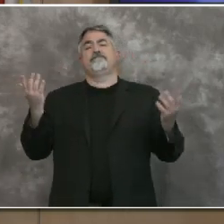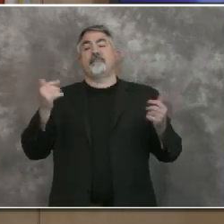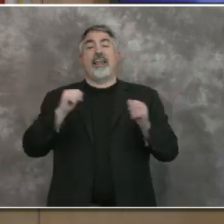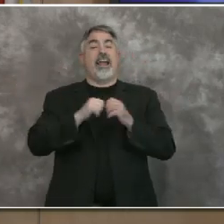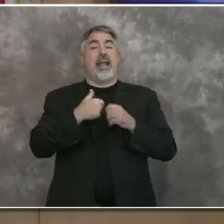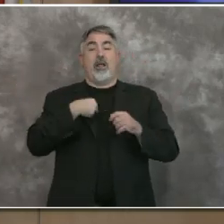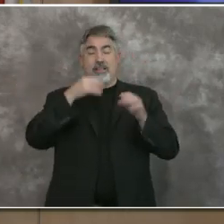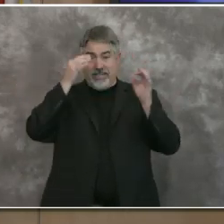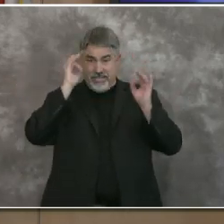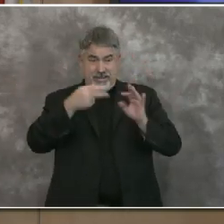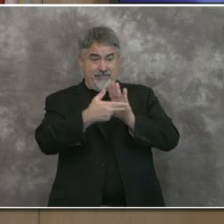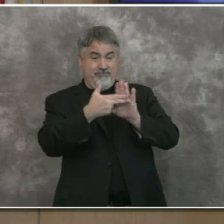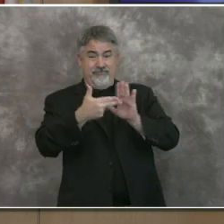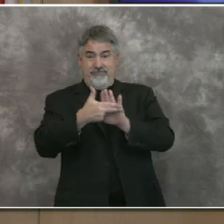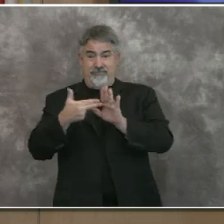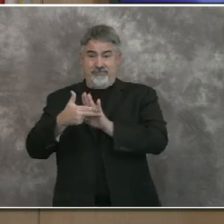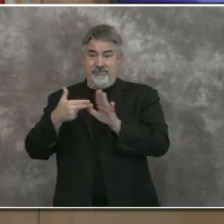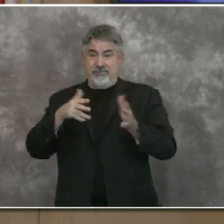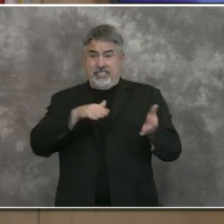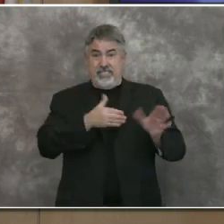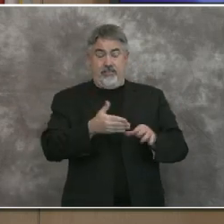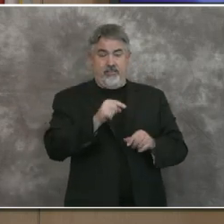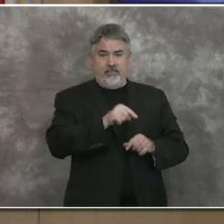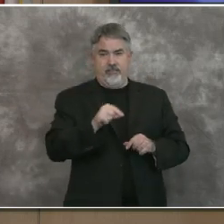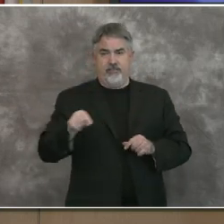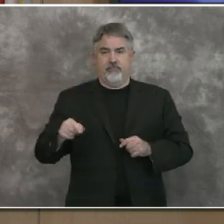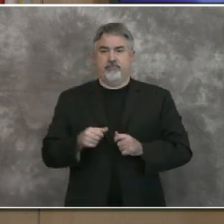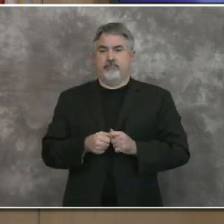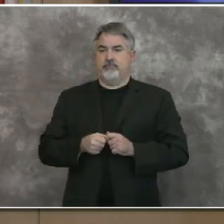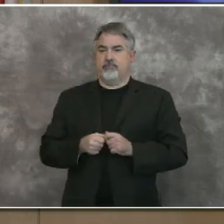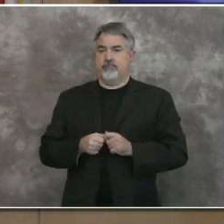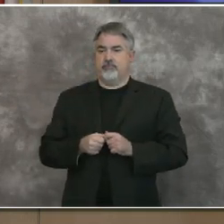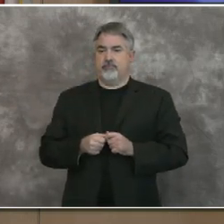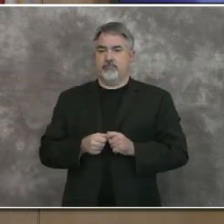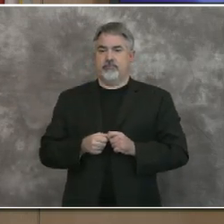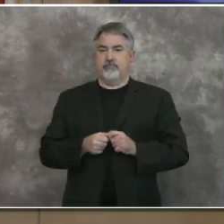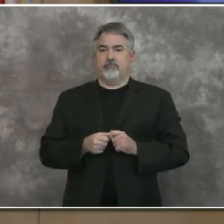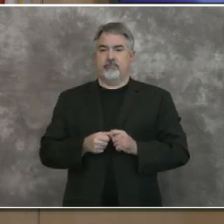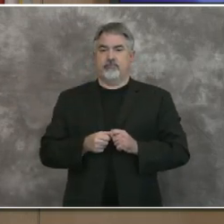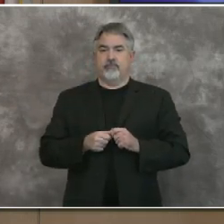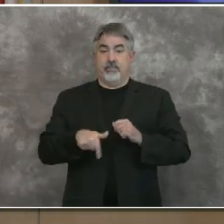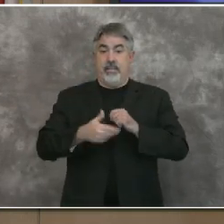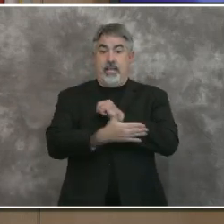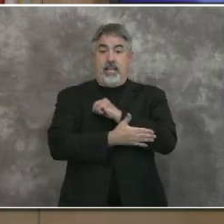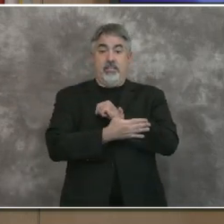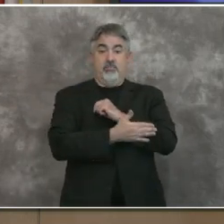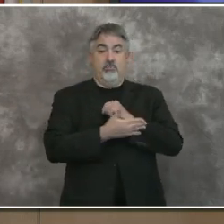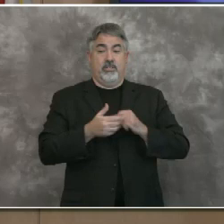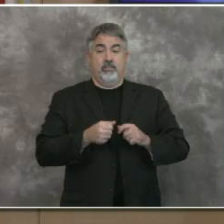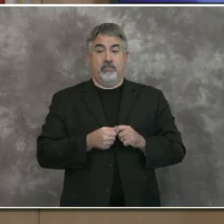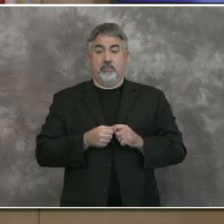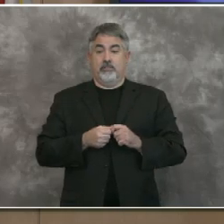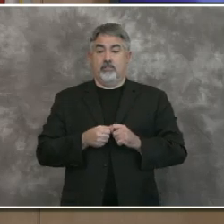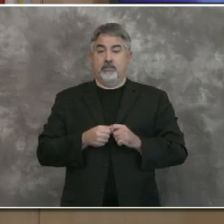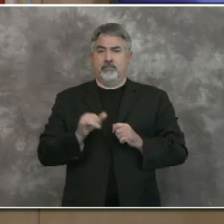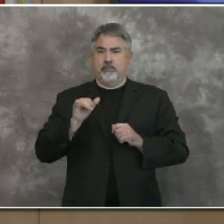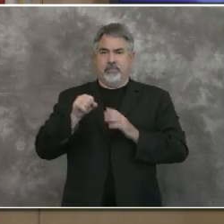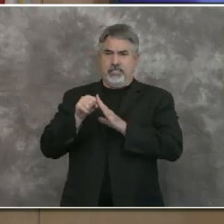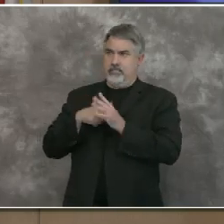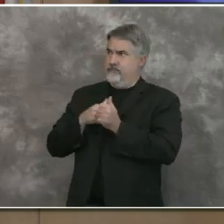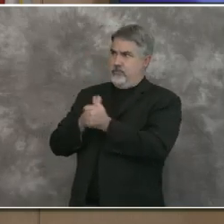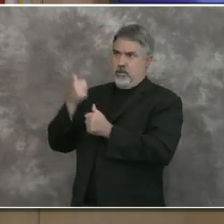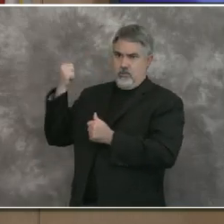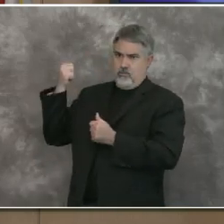deaths that are related to COVID. And we in the county do the same as the state and all the